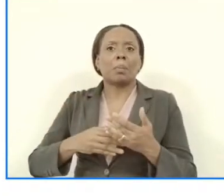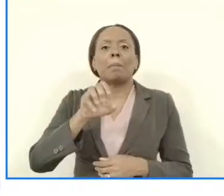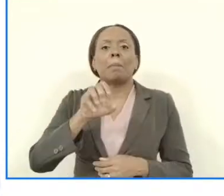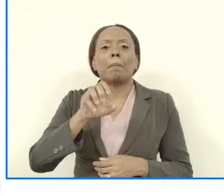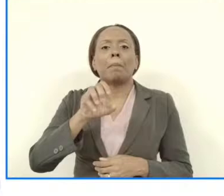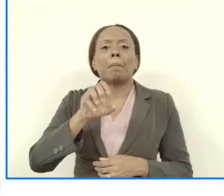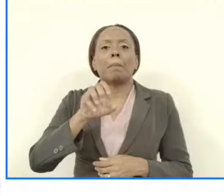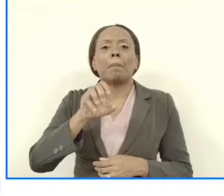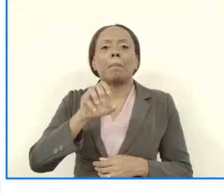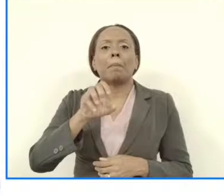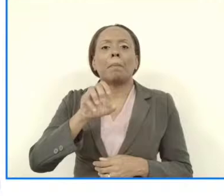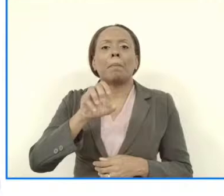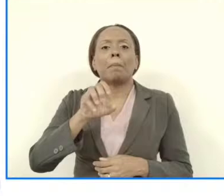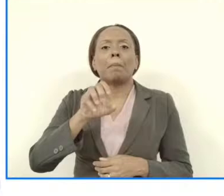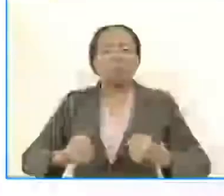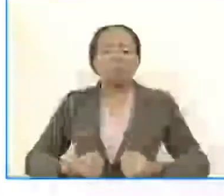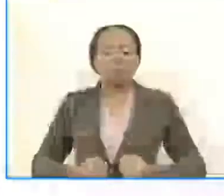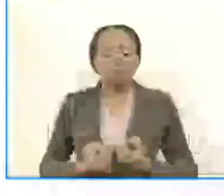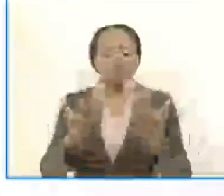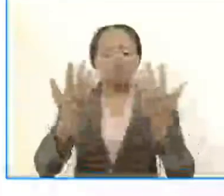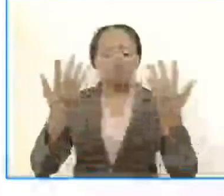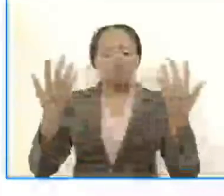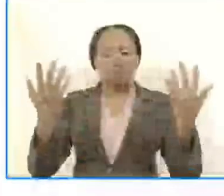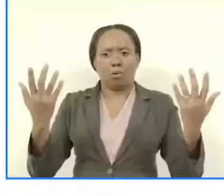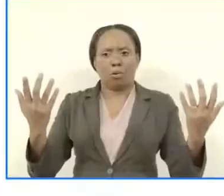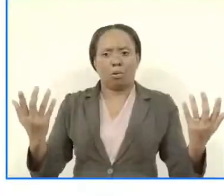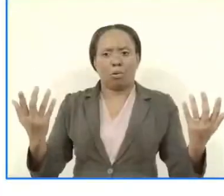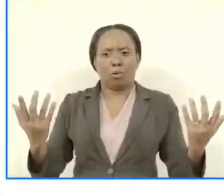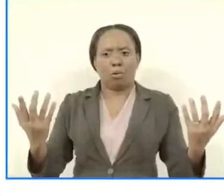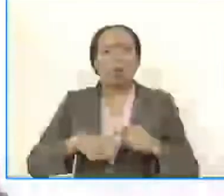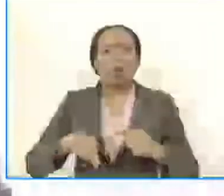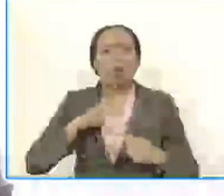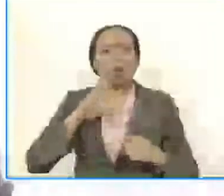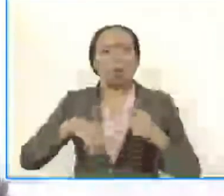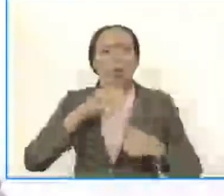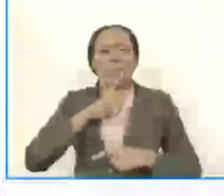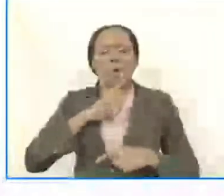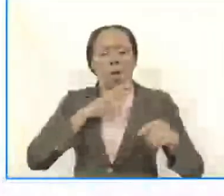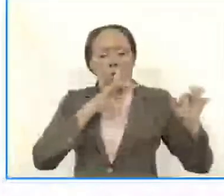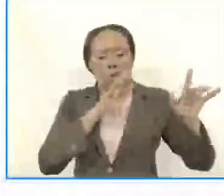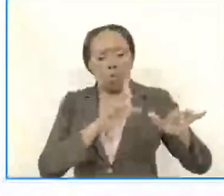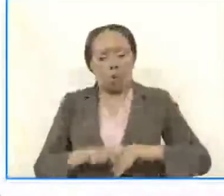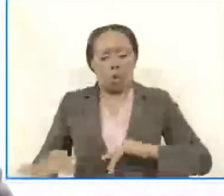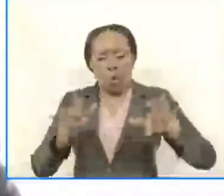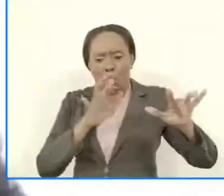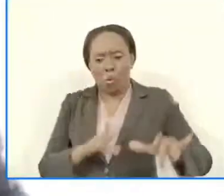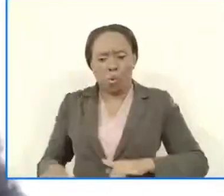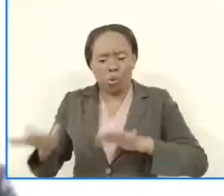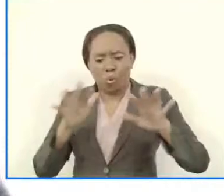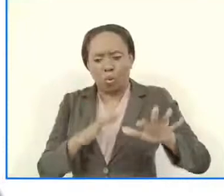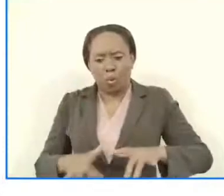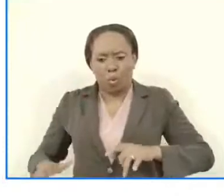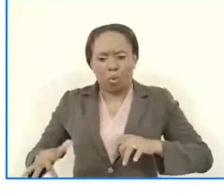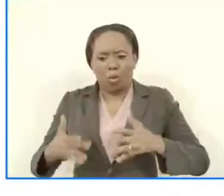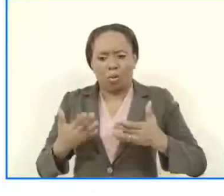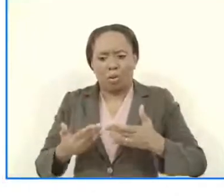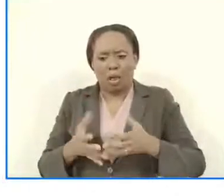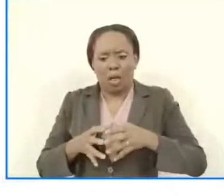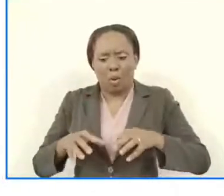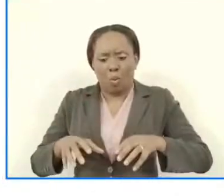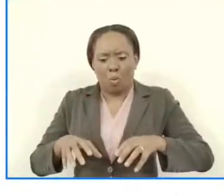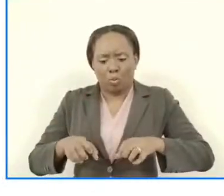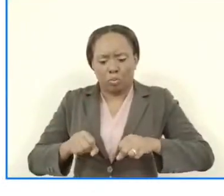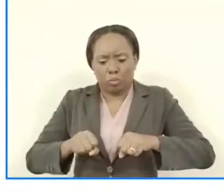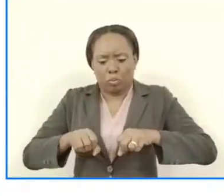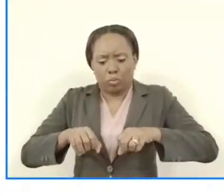aging infrastructure. And as water surges to the mains again, we typically find ourselves seeing